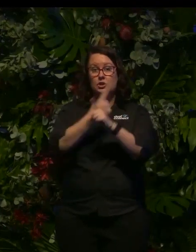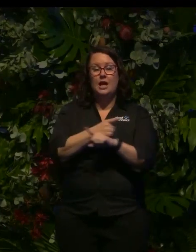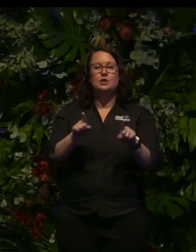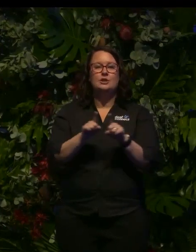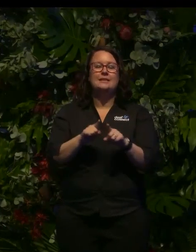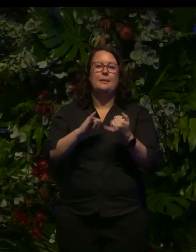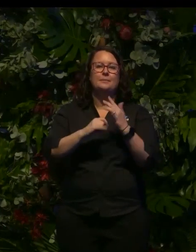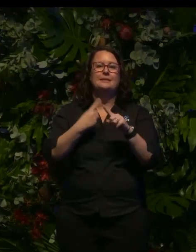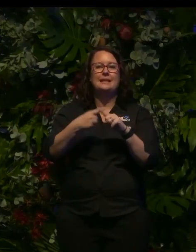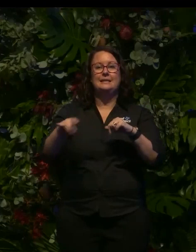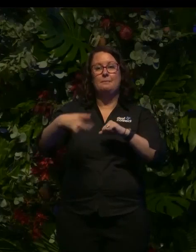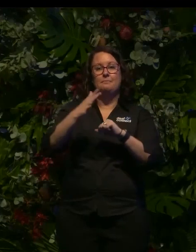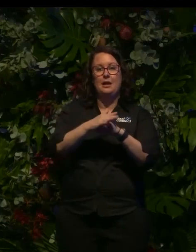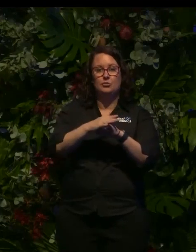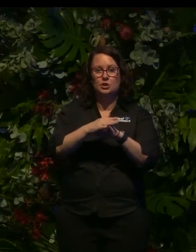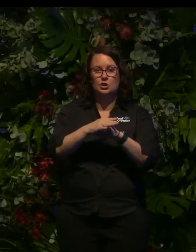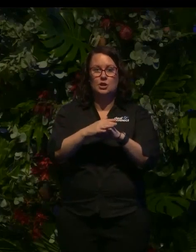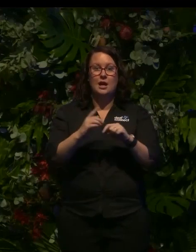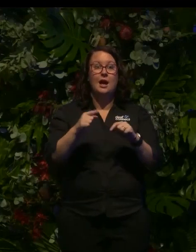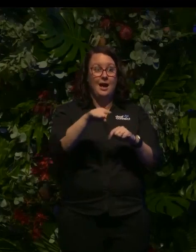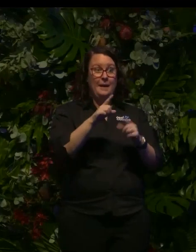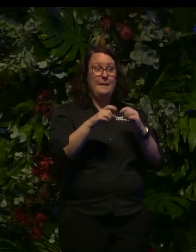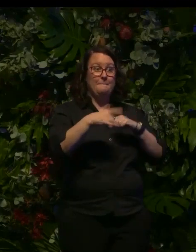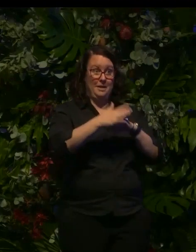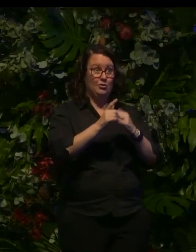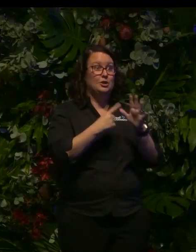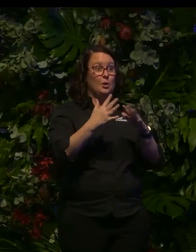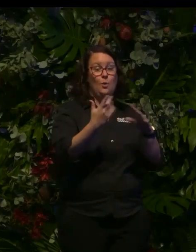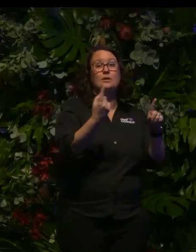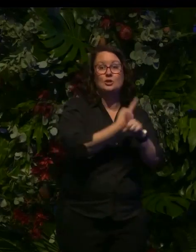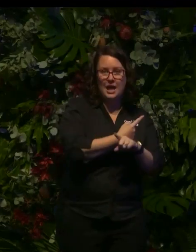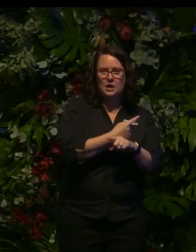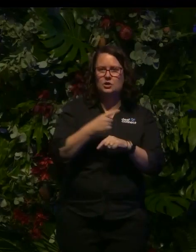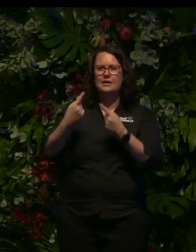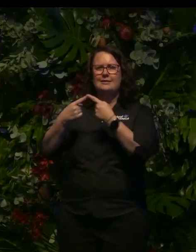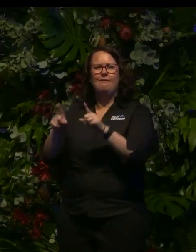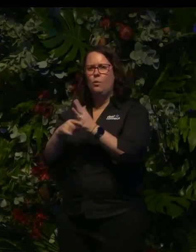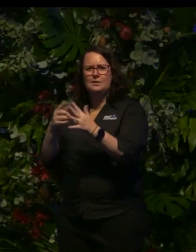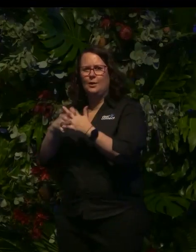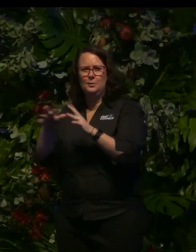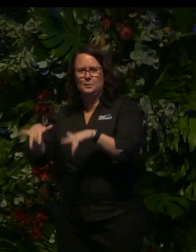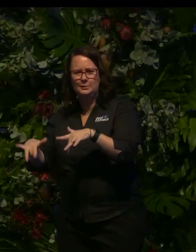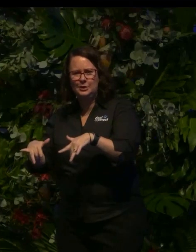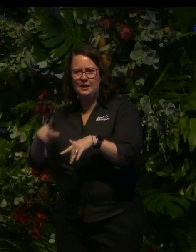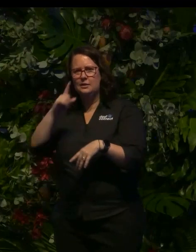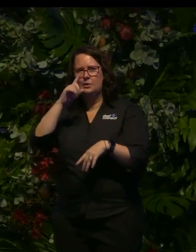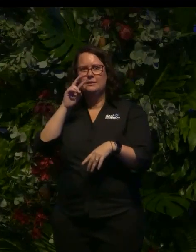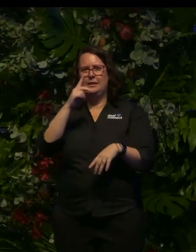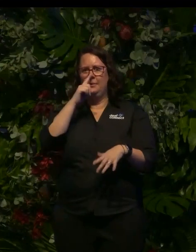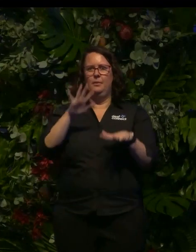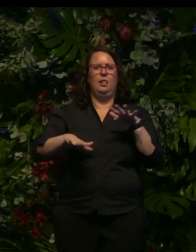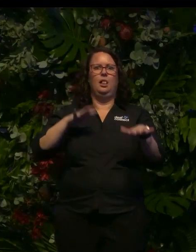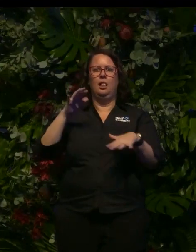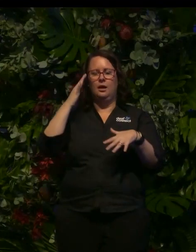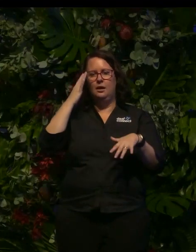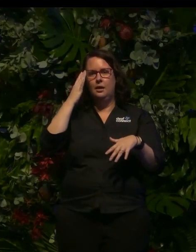marriage, there was a gap between changing the marriage laws and the divorce laws, and you could see this collective panic, like, okay, we